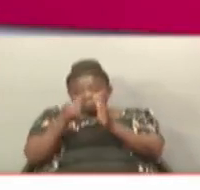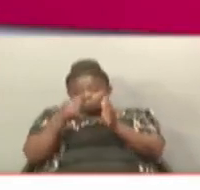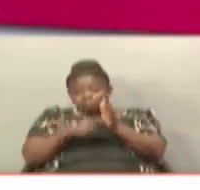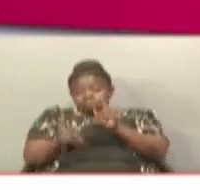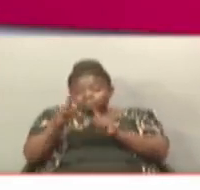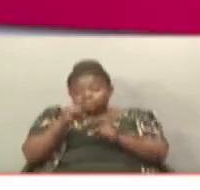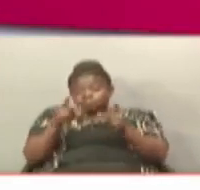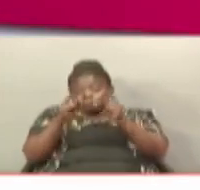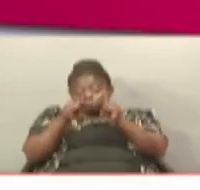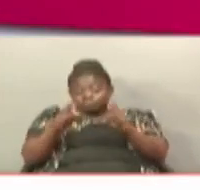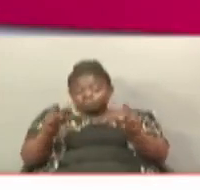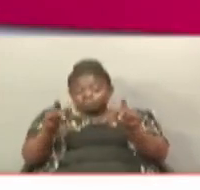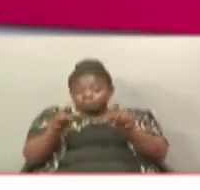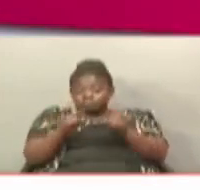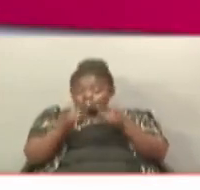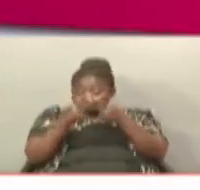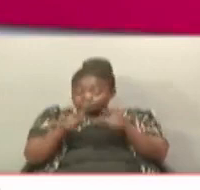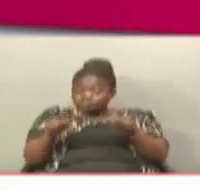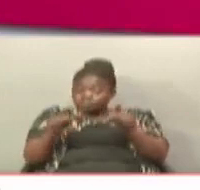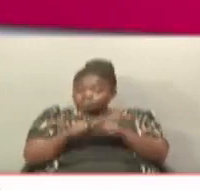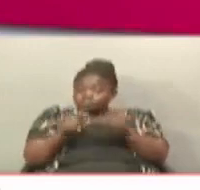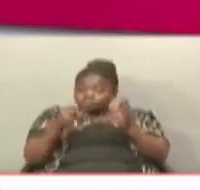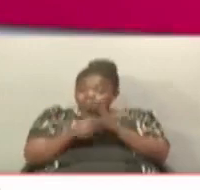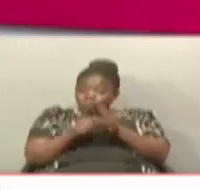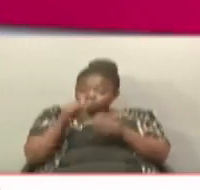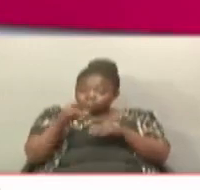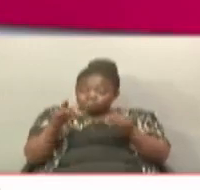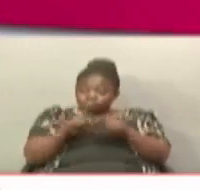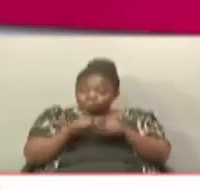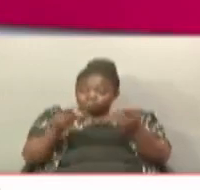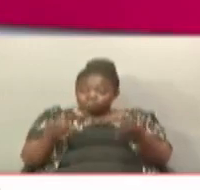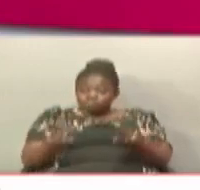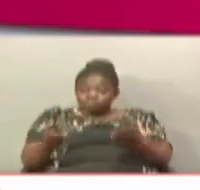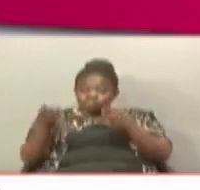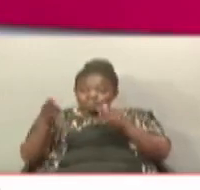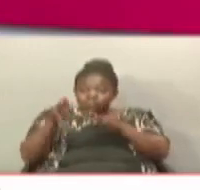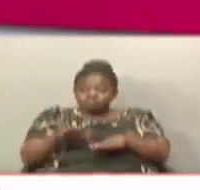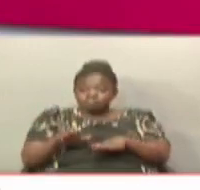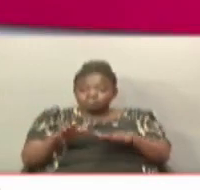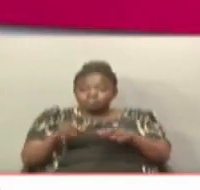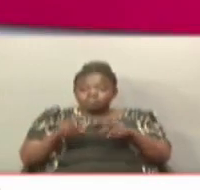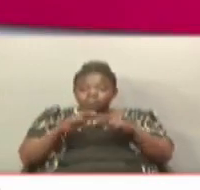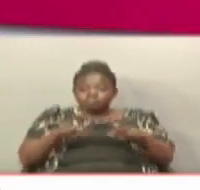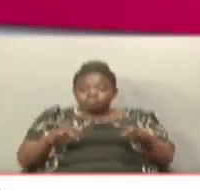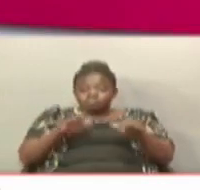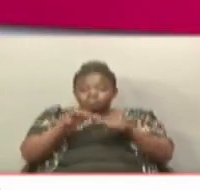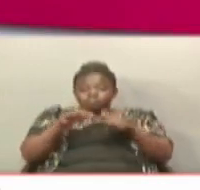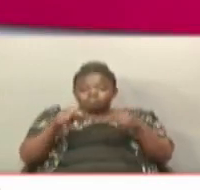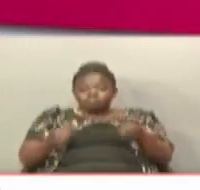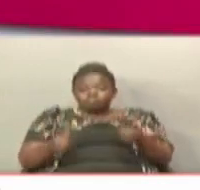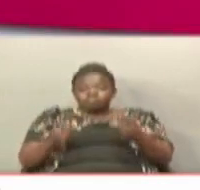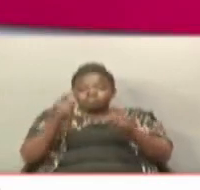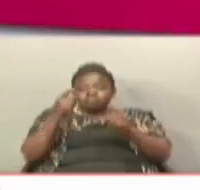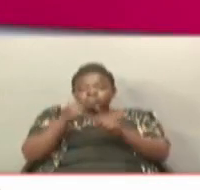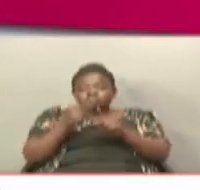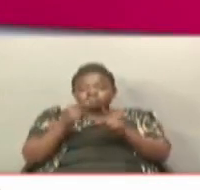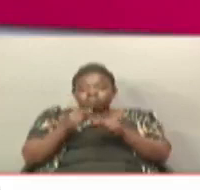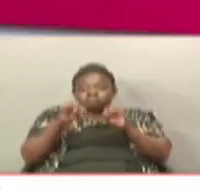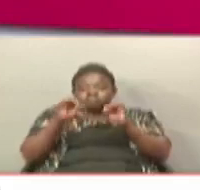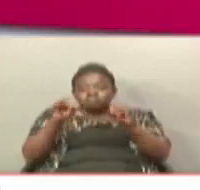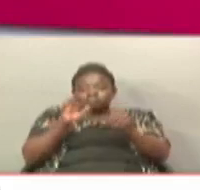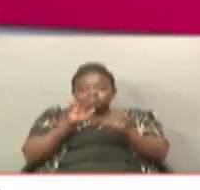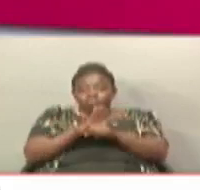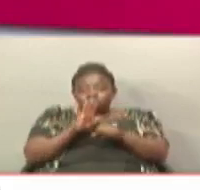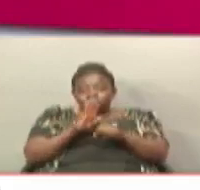abantu ab'enjawulo era abali mu mitawaana egyo so nga ne muhakaniza afudde bamunoonyereza ku nsonga ez'amabaati. N'amawulire amalala mangi